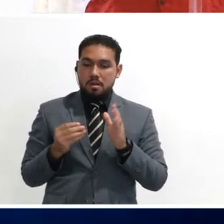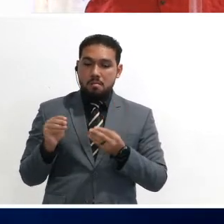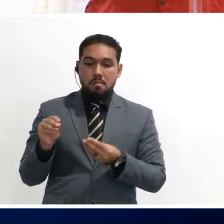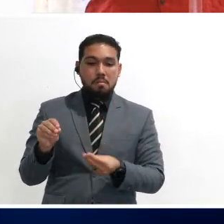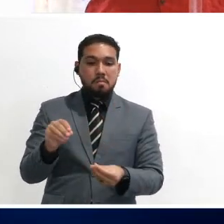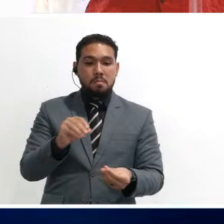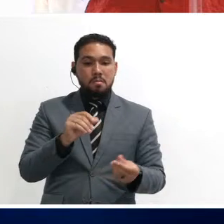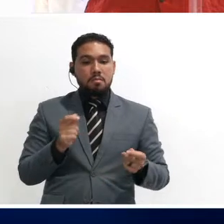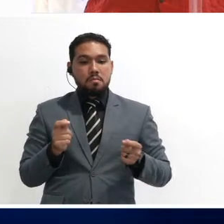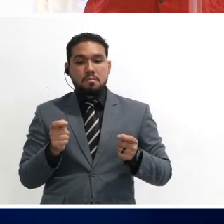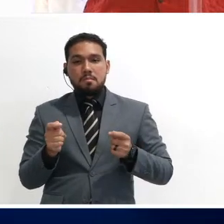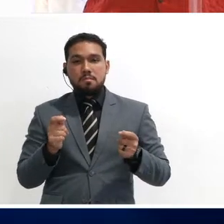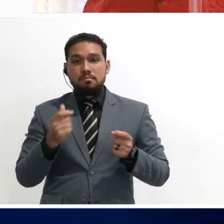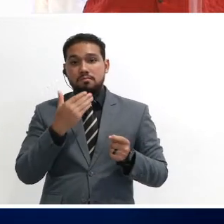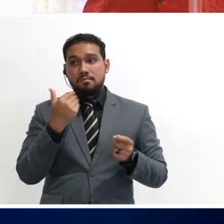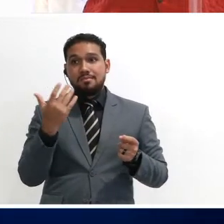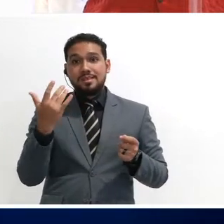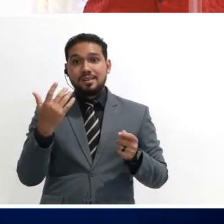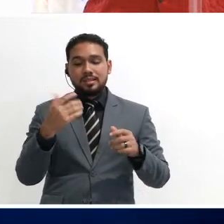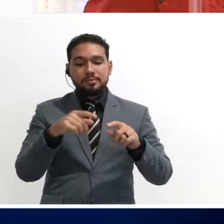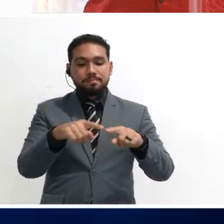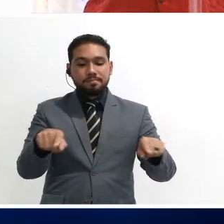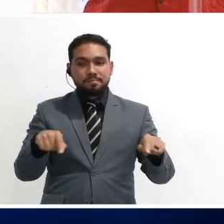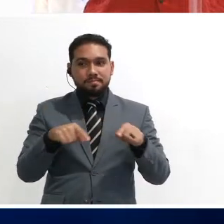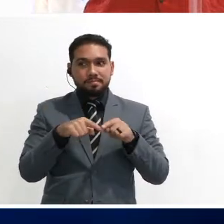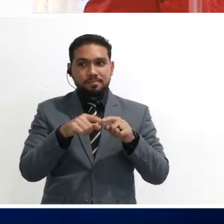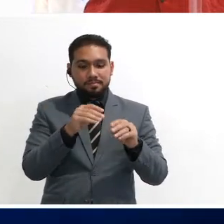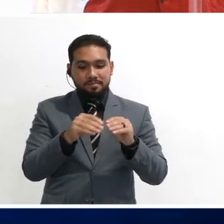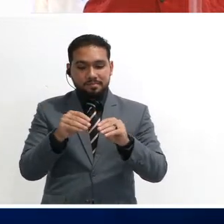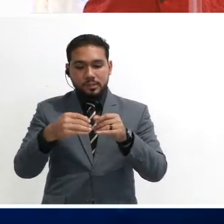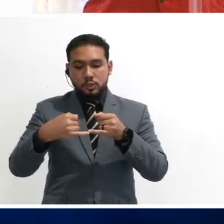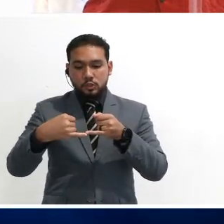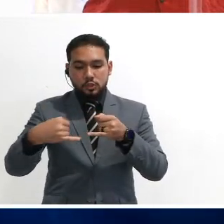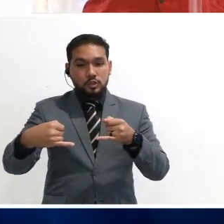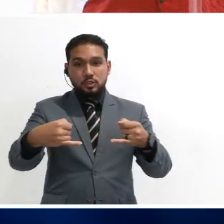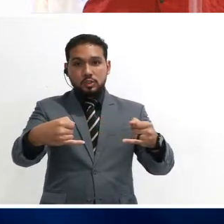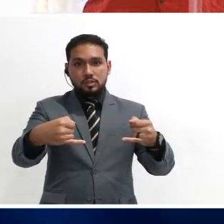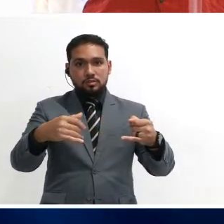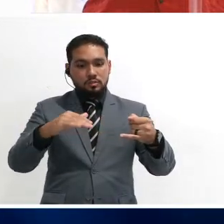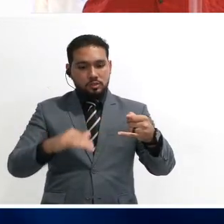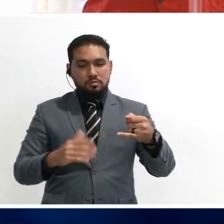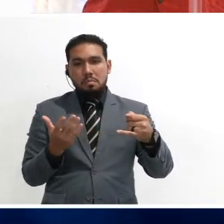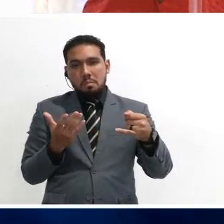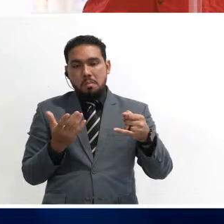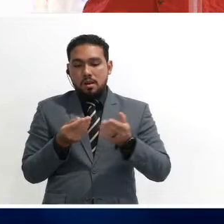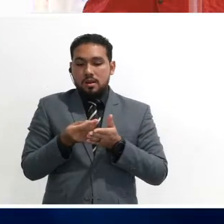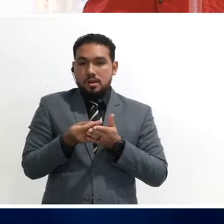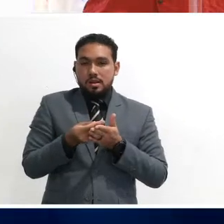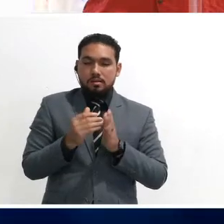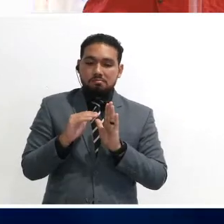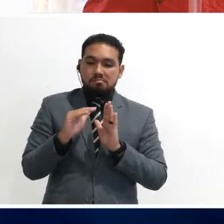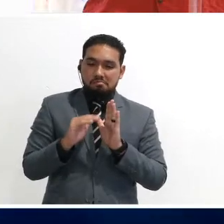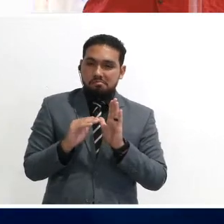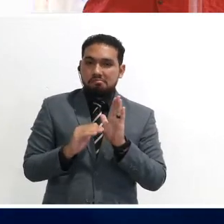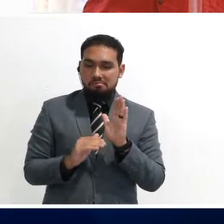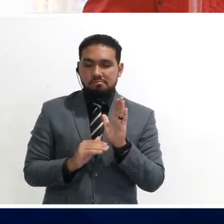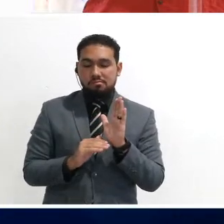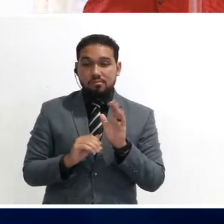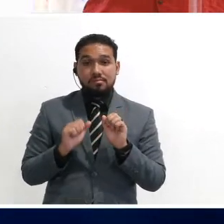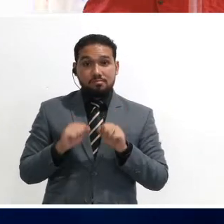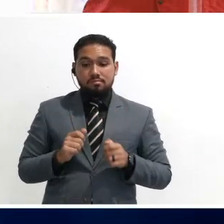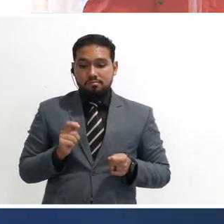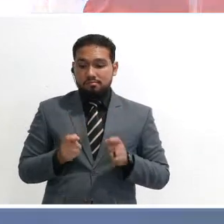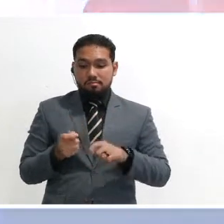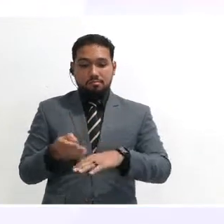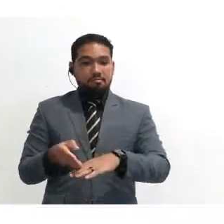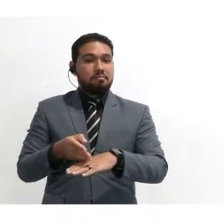board. And typically lower chip cost because the chips can be optimized, the wafer fab process optimized just